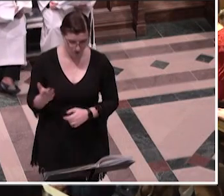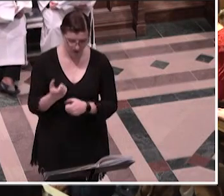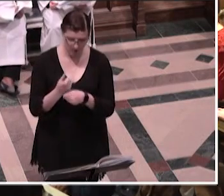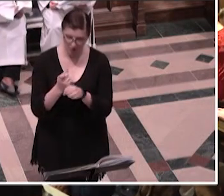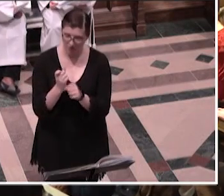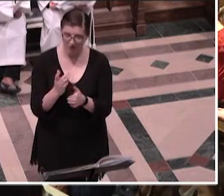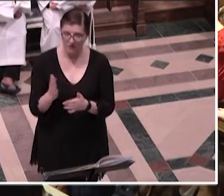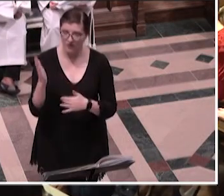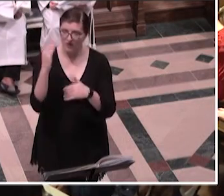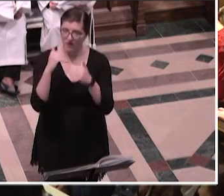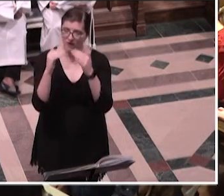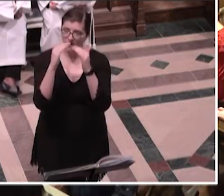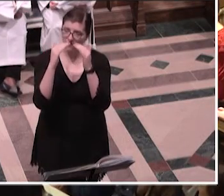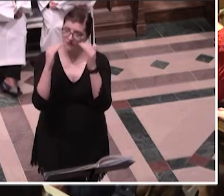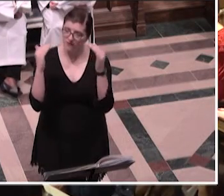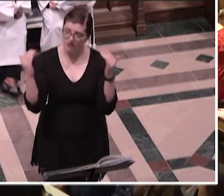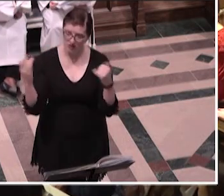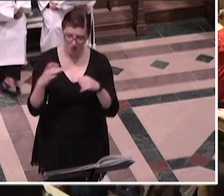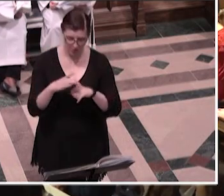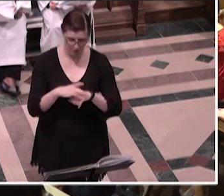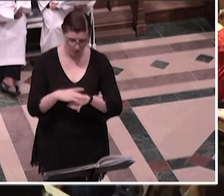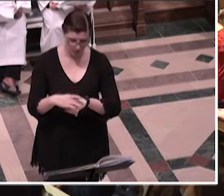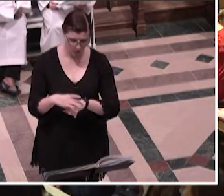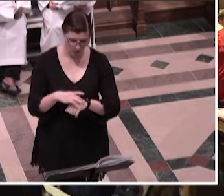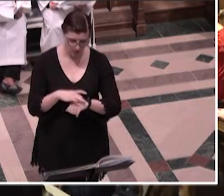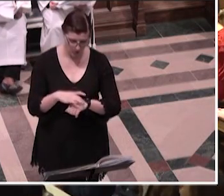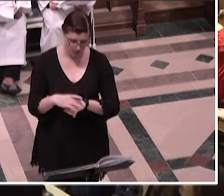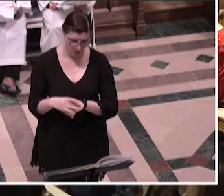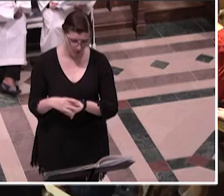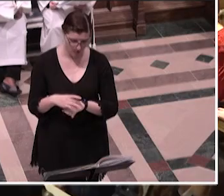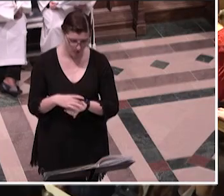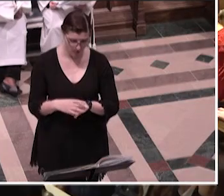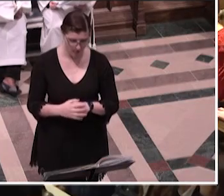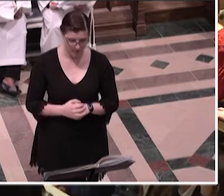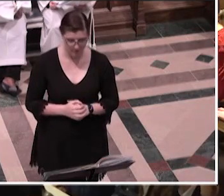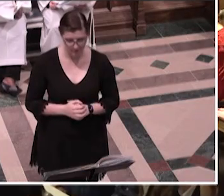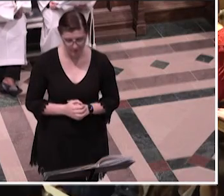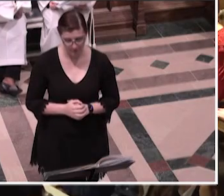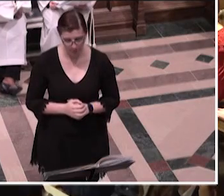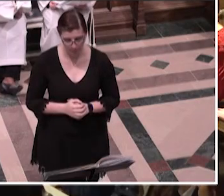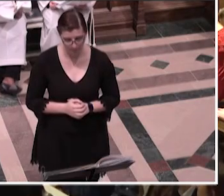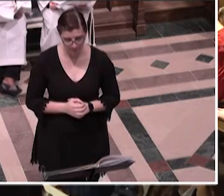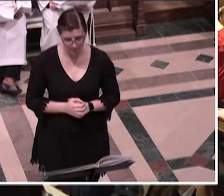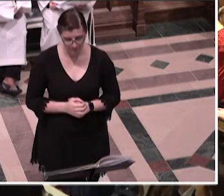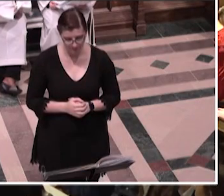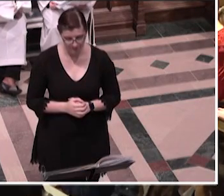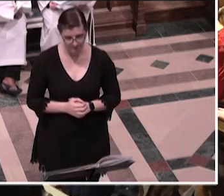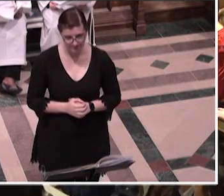From the Lord, the maker of heaven and earth.